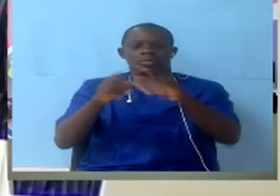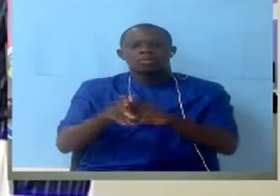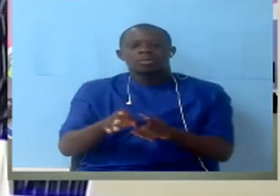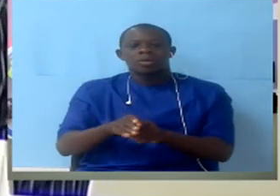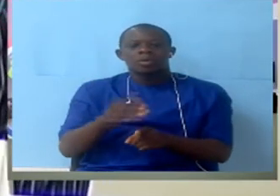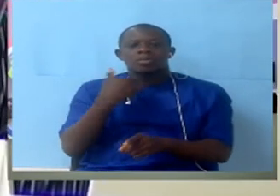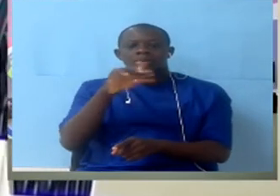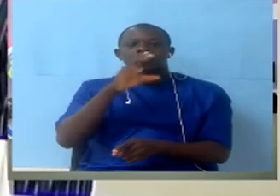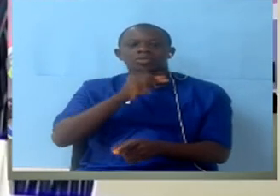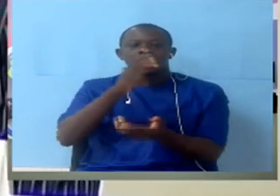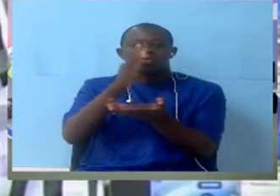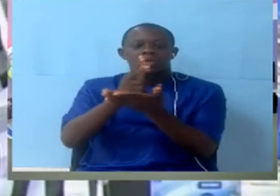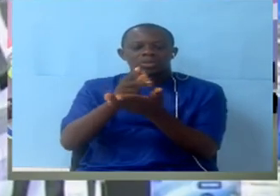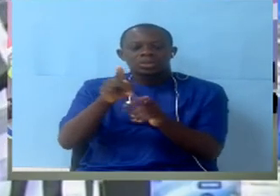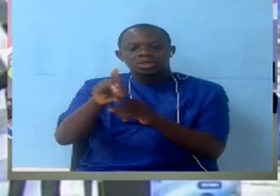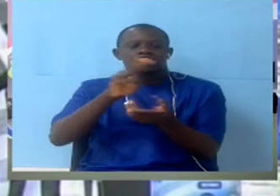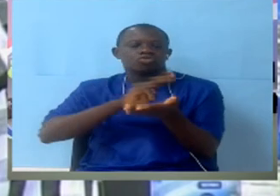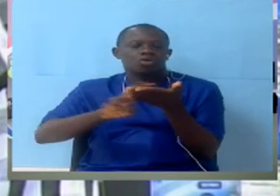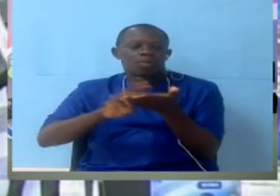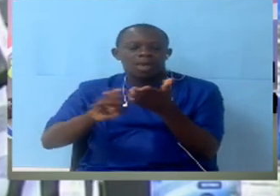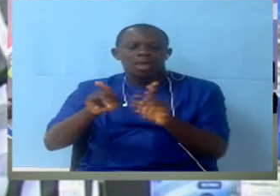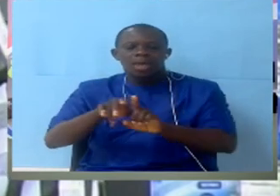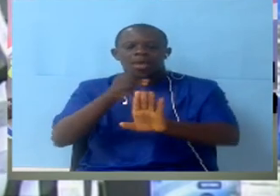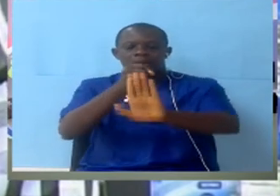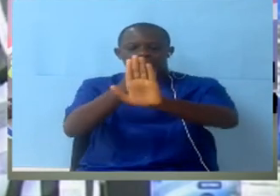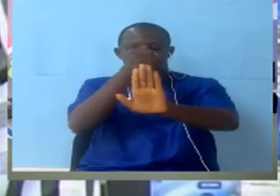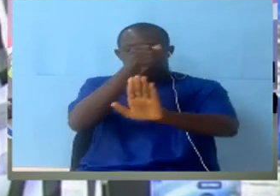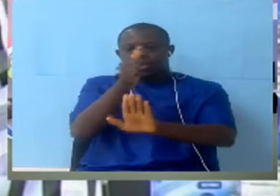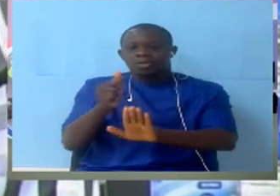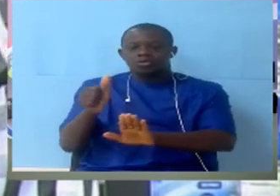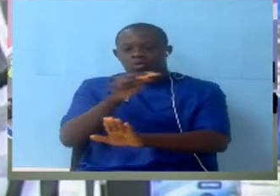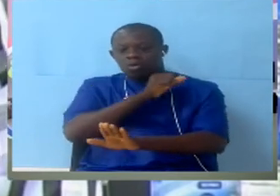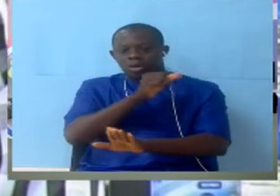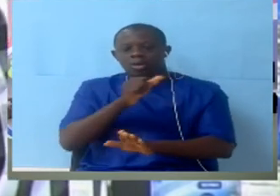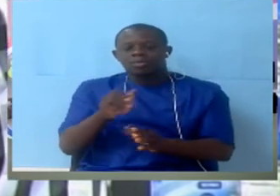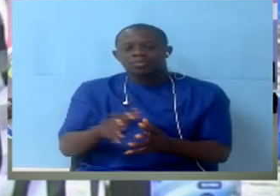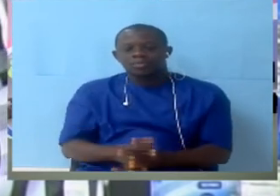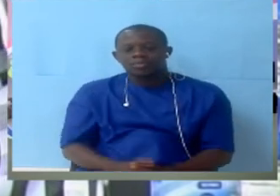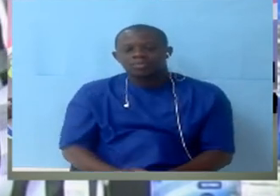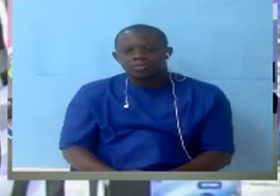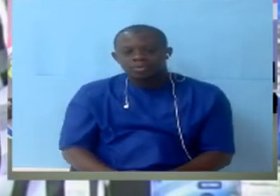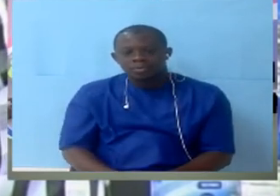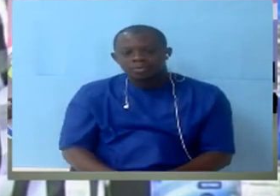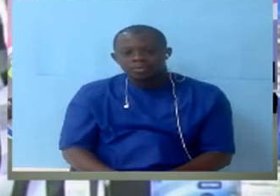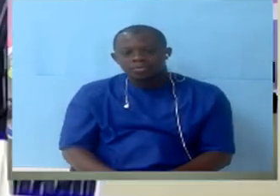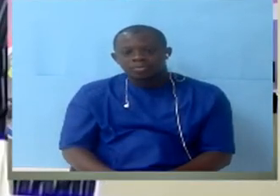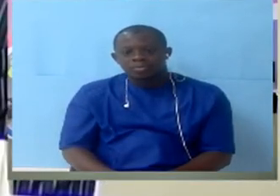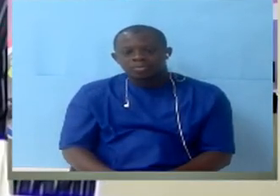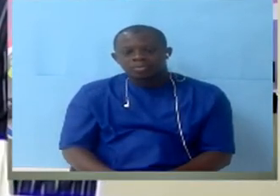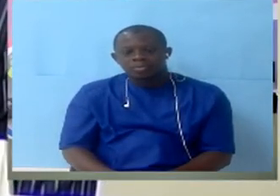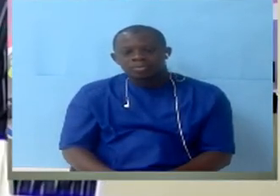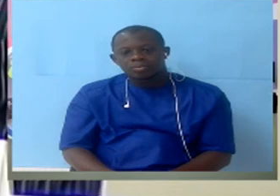defend. They defend each other. Re ni dimanga ni yarra ko osapige sono nying. Abela.